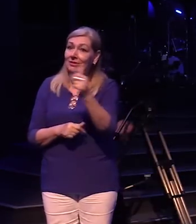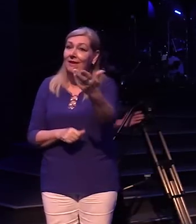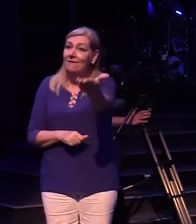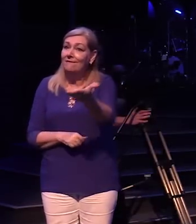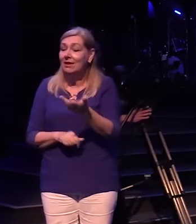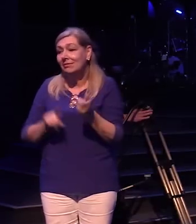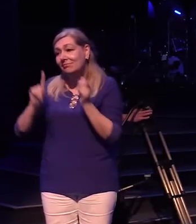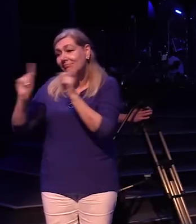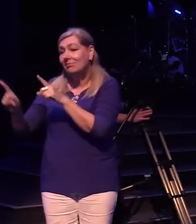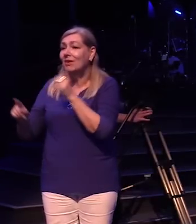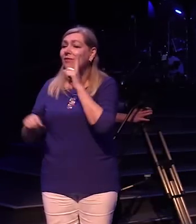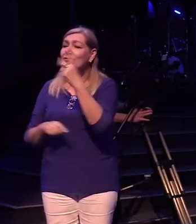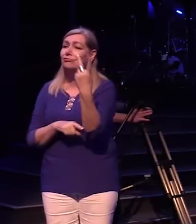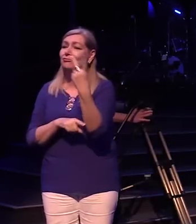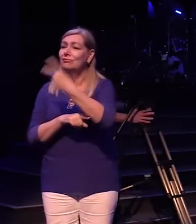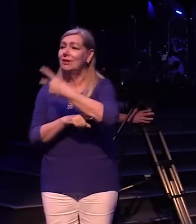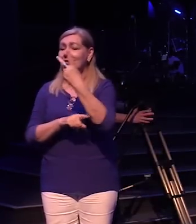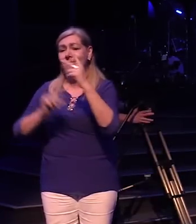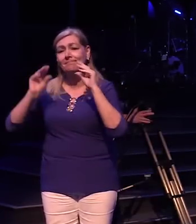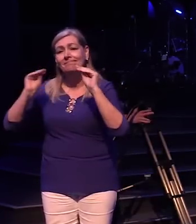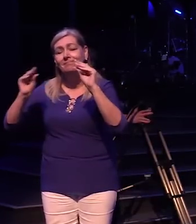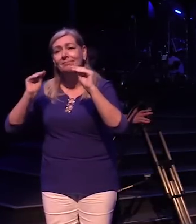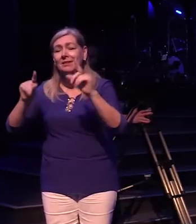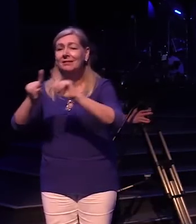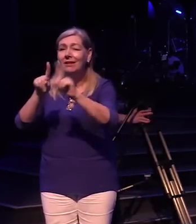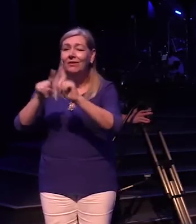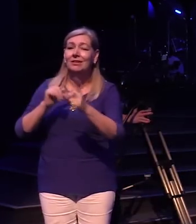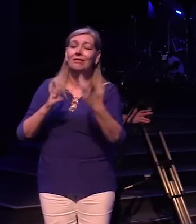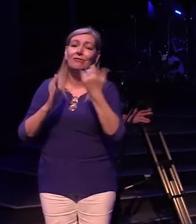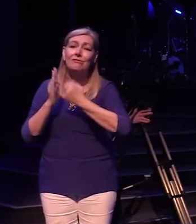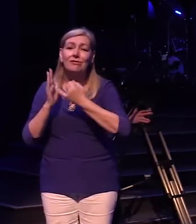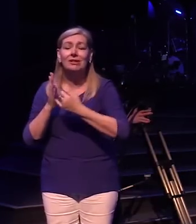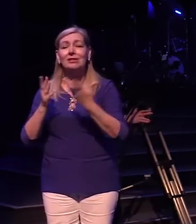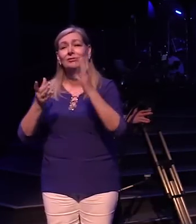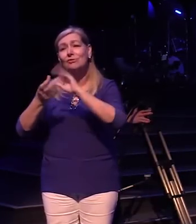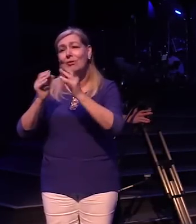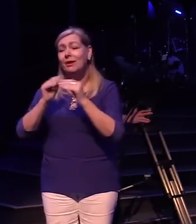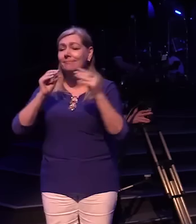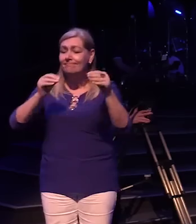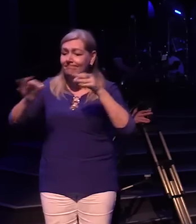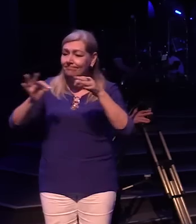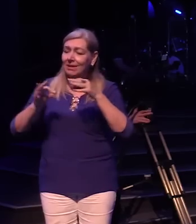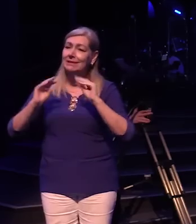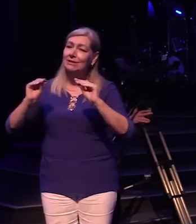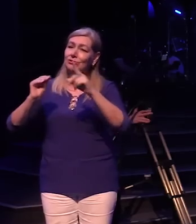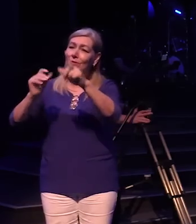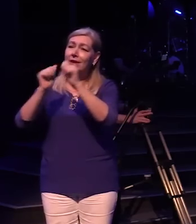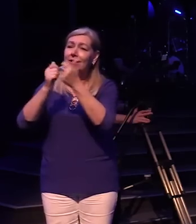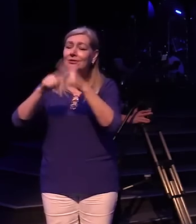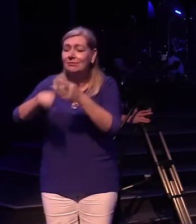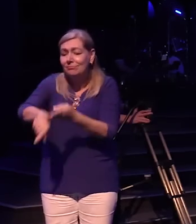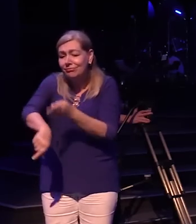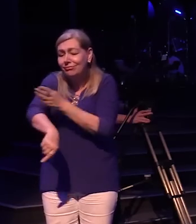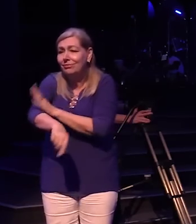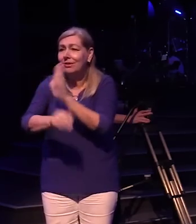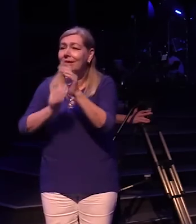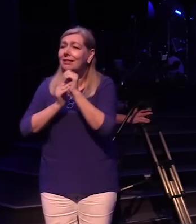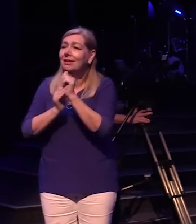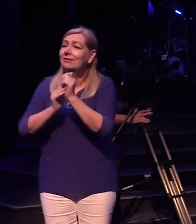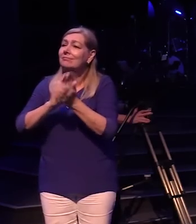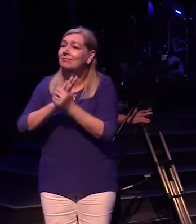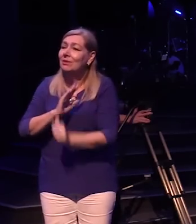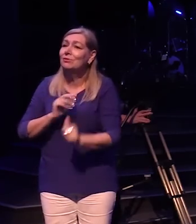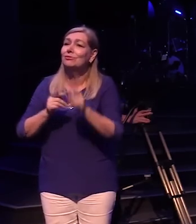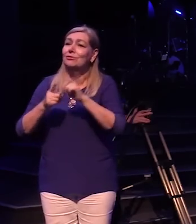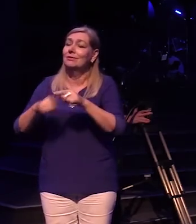Experience 2 days of transformative teaching, art, and storytelling, all designed to help you push your boundaries and maximize your influence to